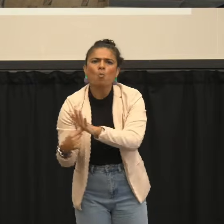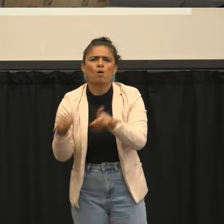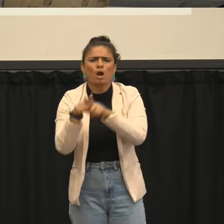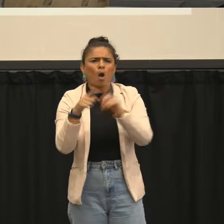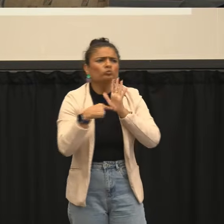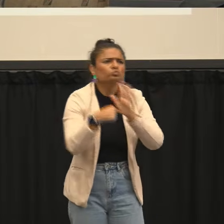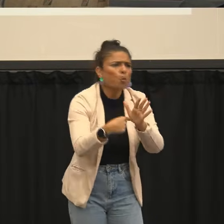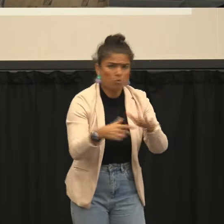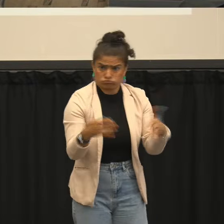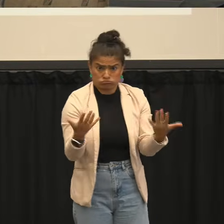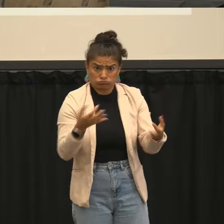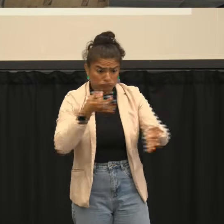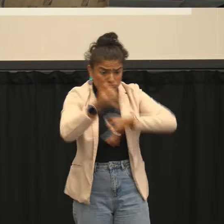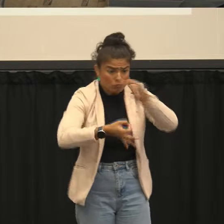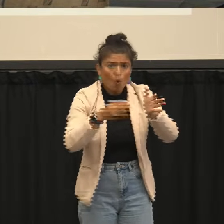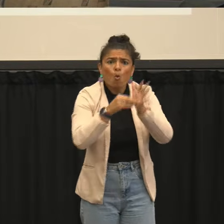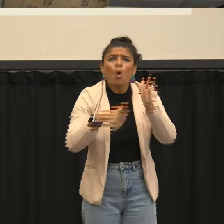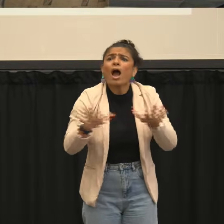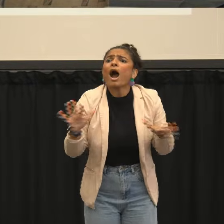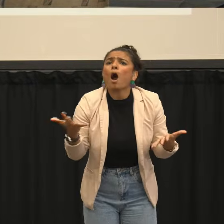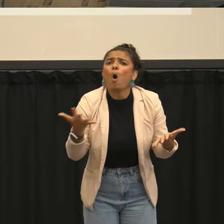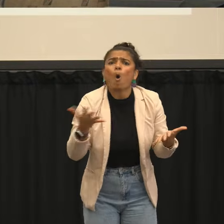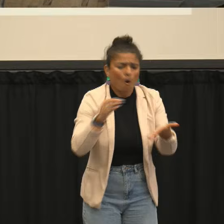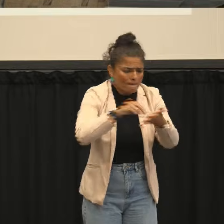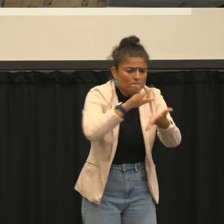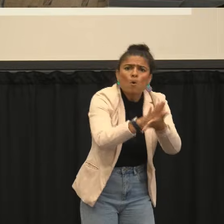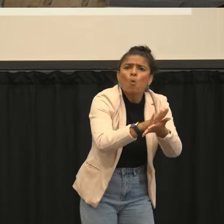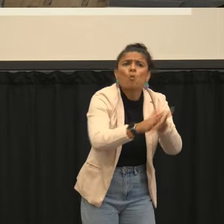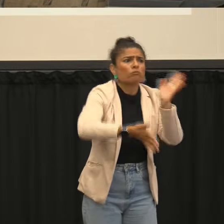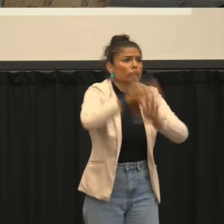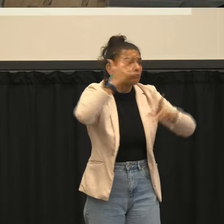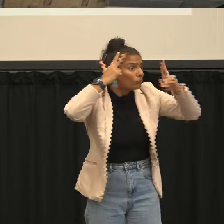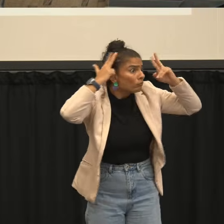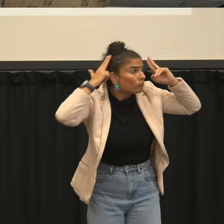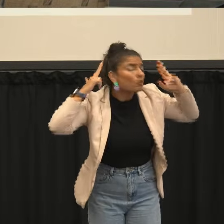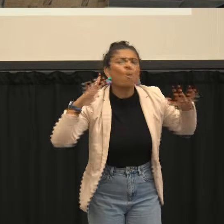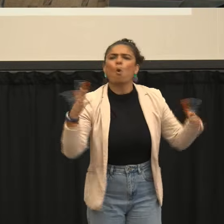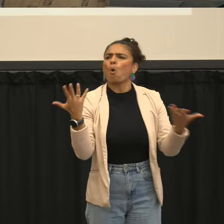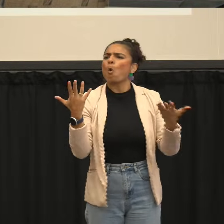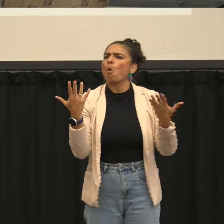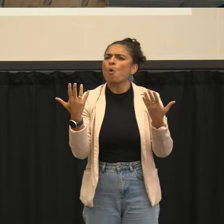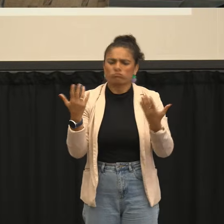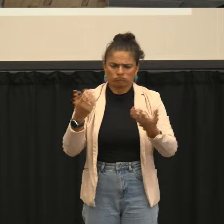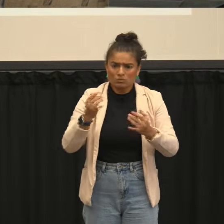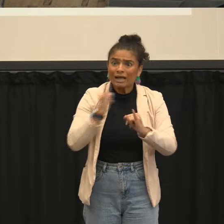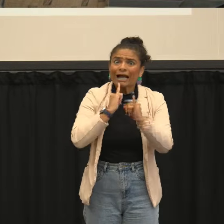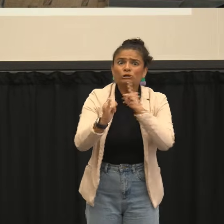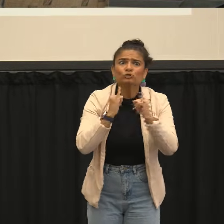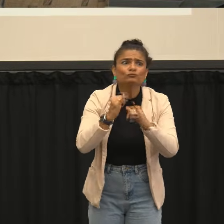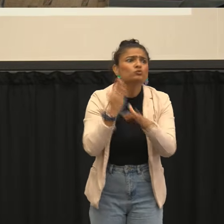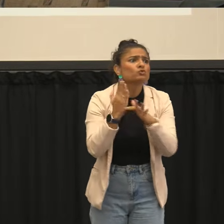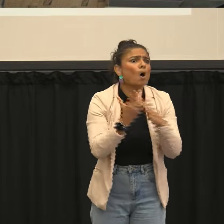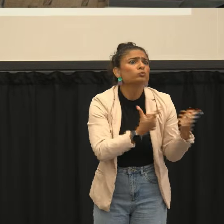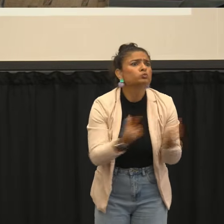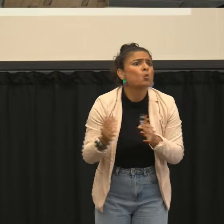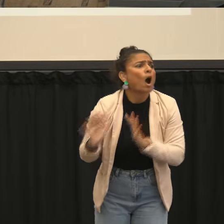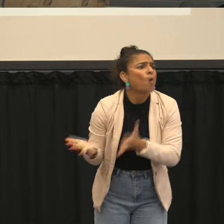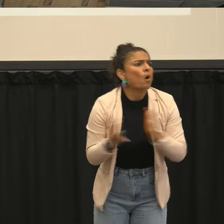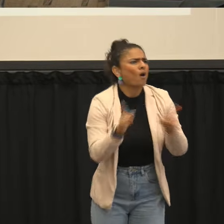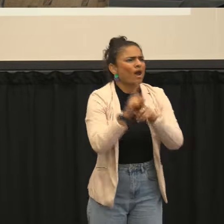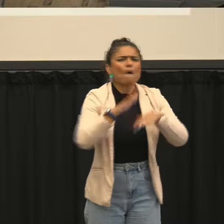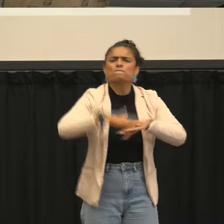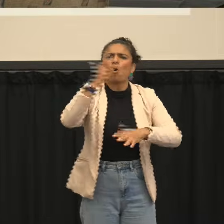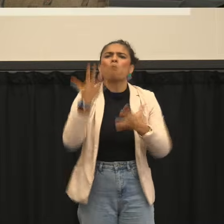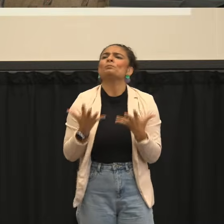a visual demonstrations of everyday life. And for example, how to book an